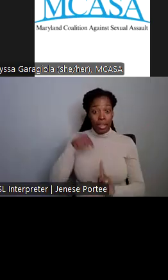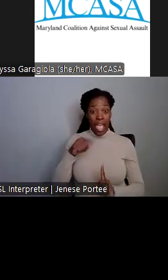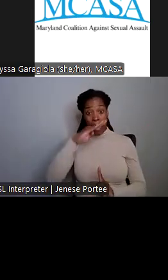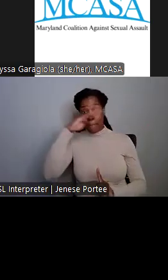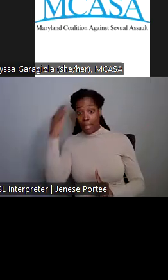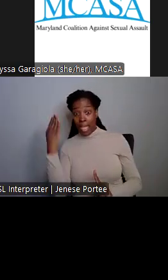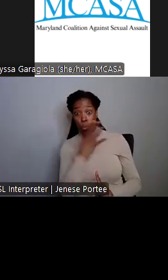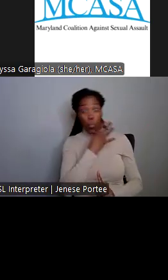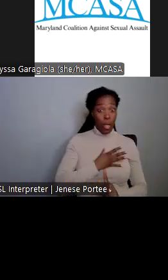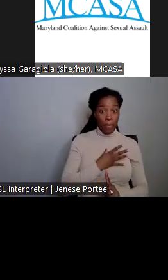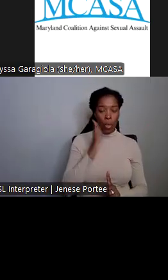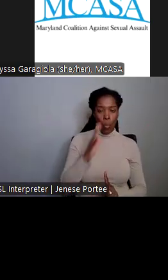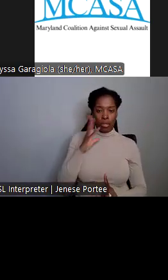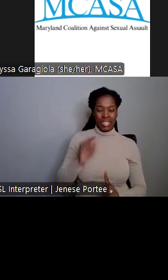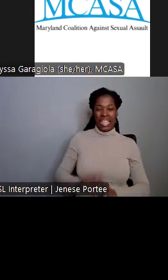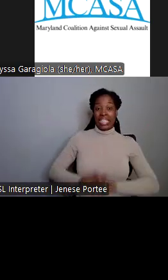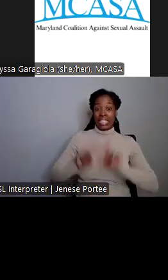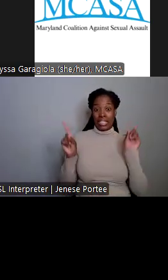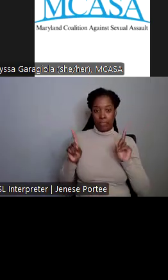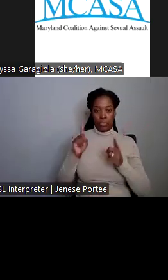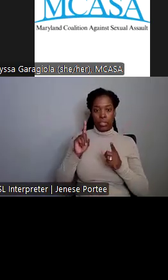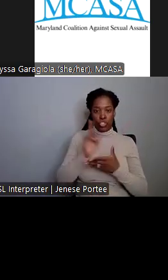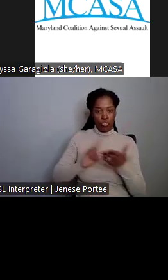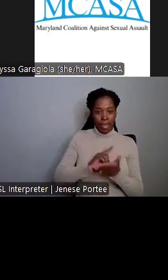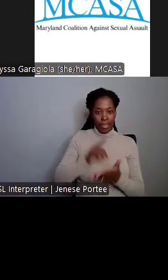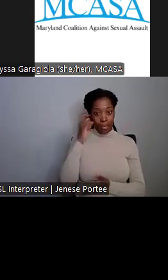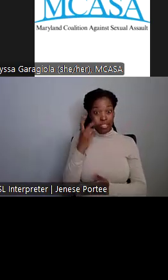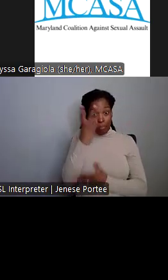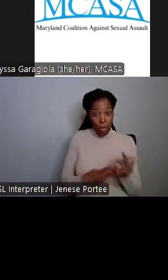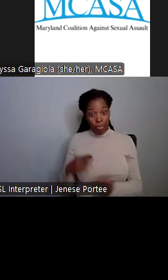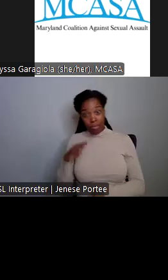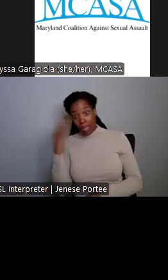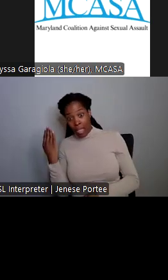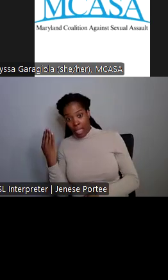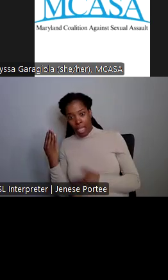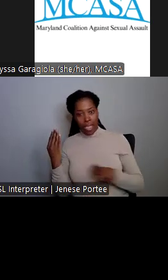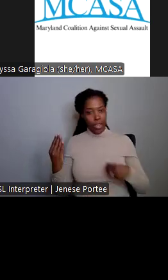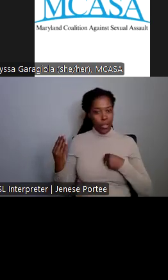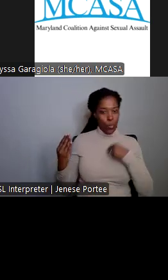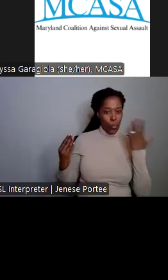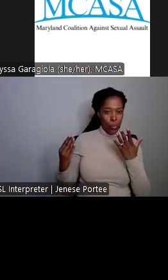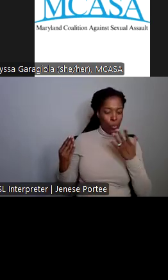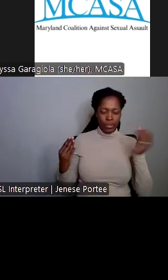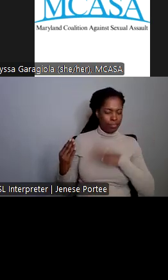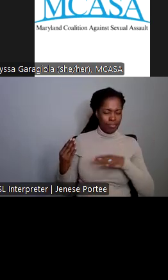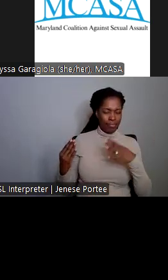because she is both Black and a woman. The way her intersecting identities are threaded